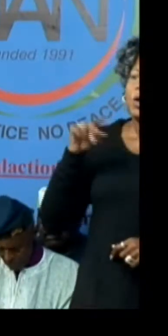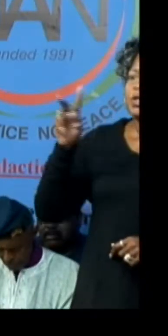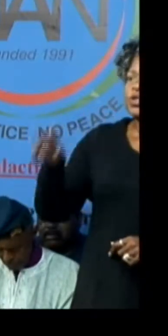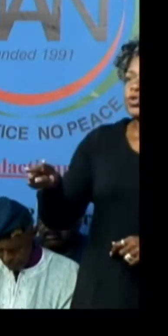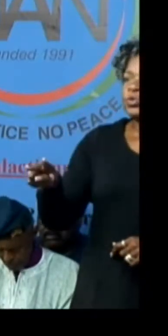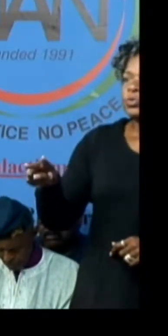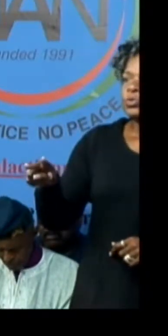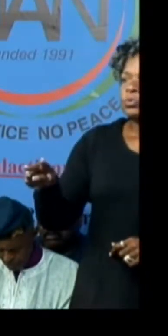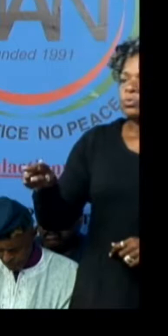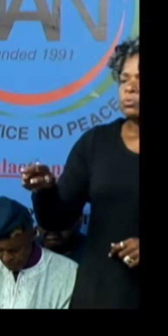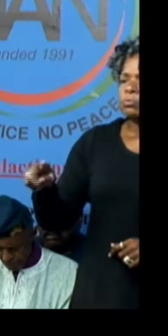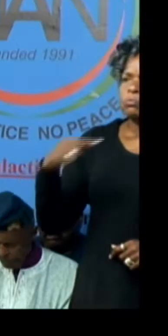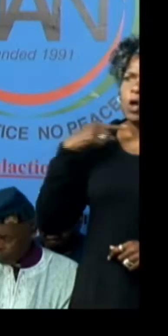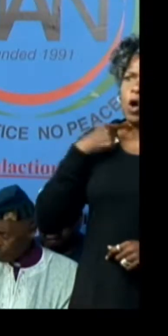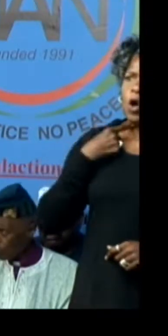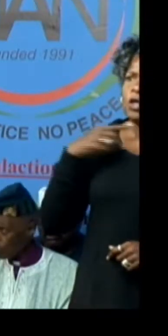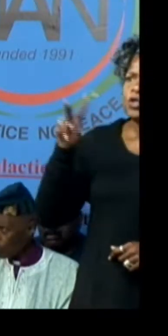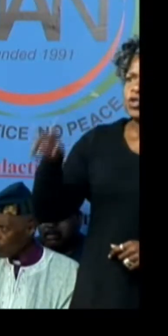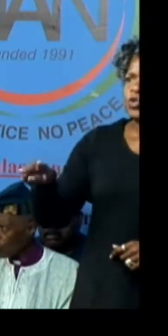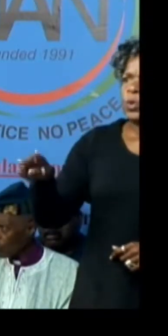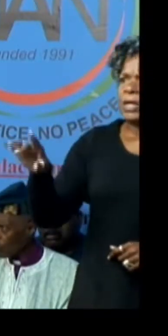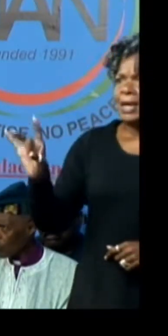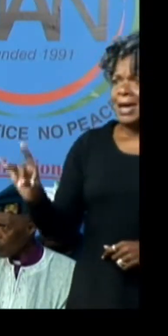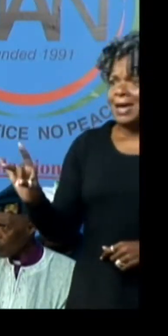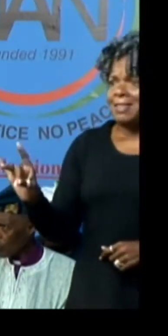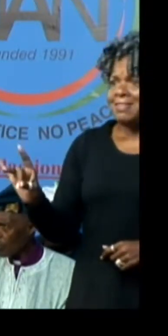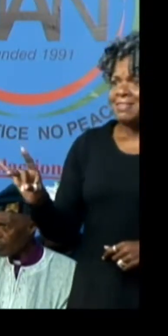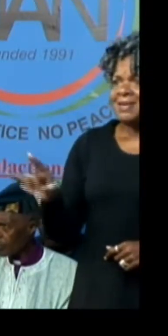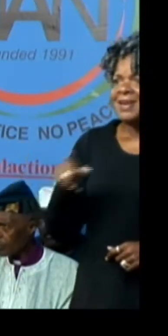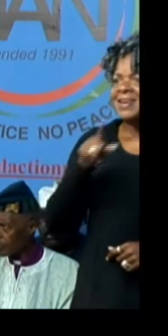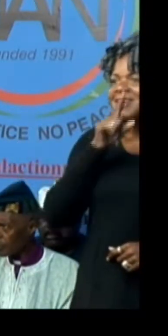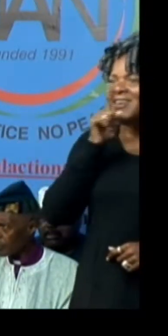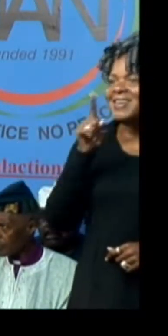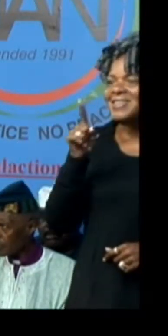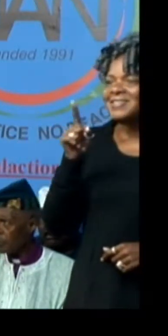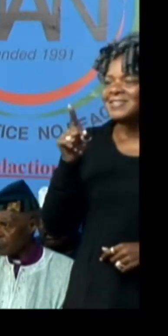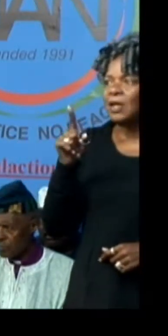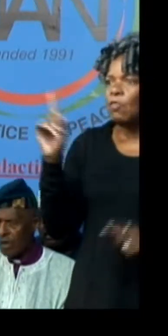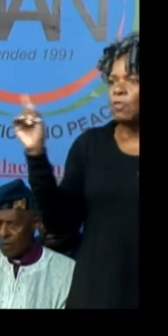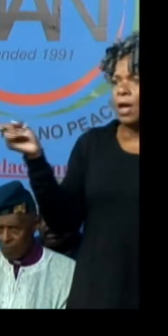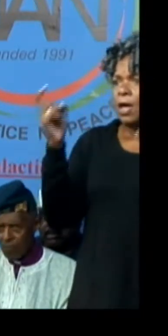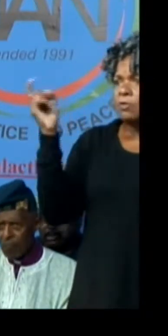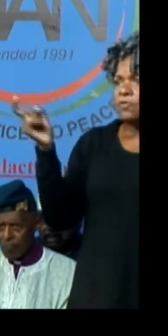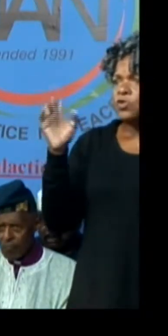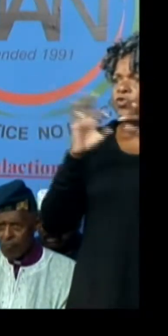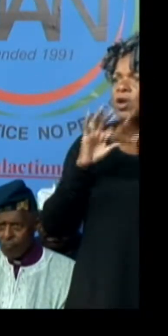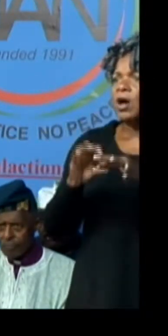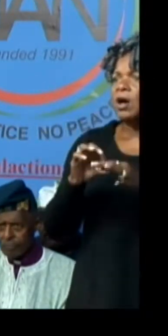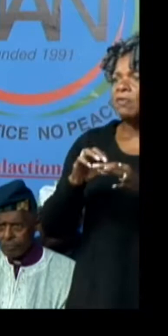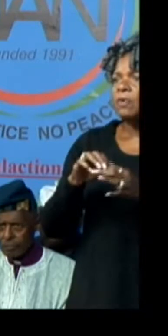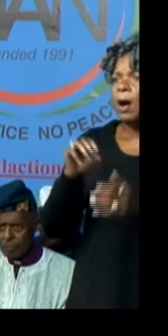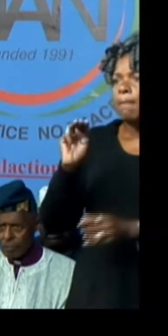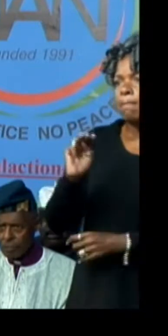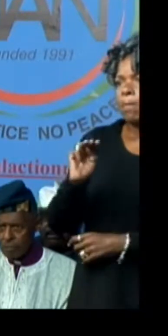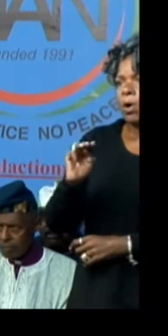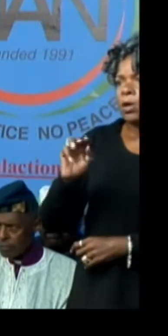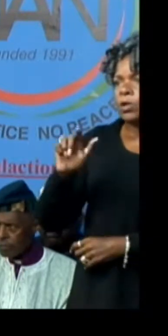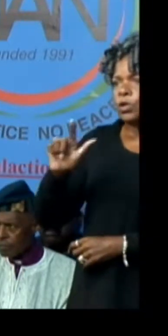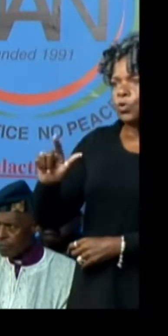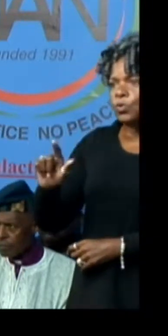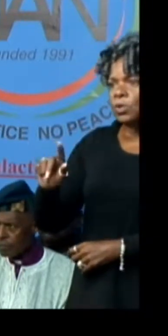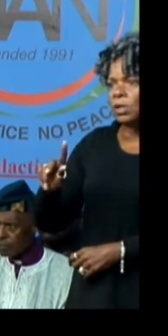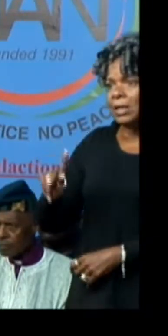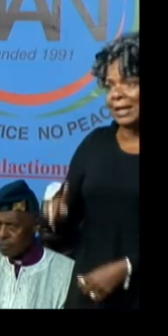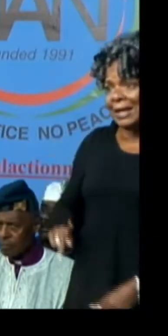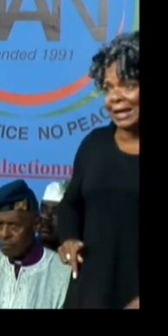Luther King making the speech that became historic, I Have a Dream. And the